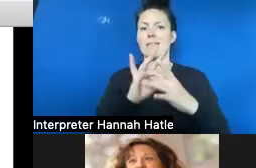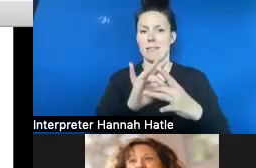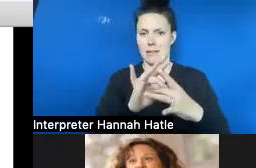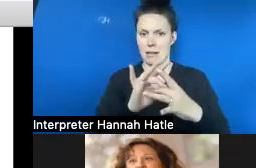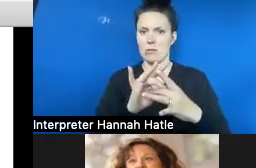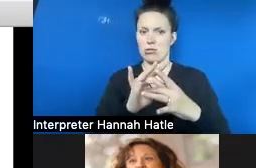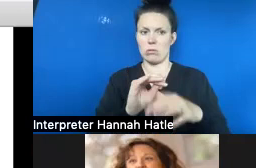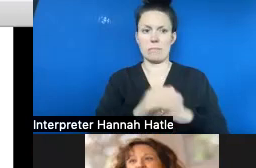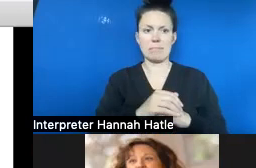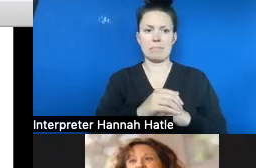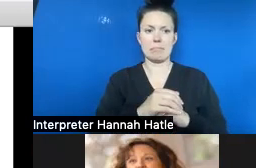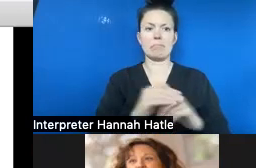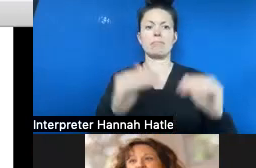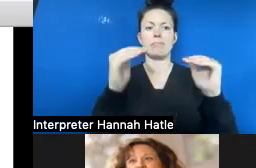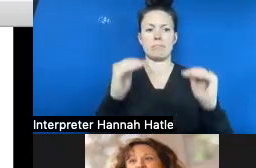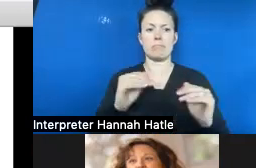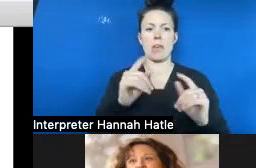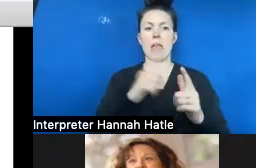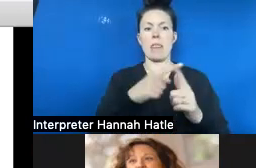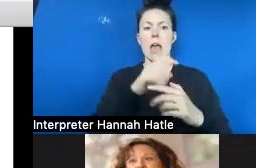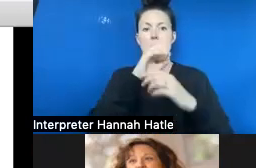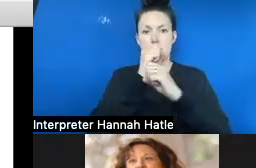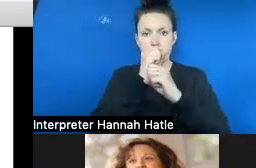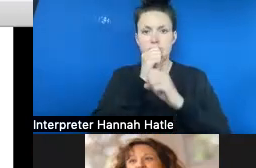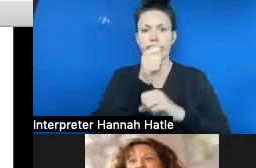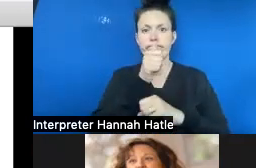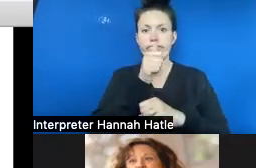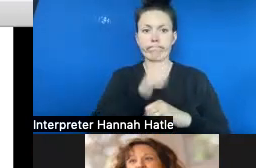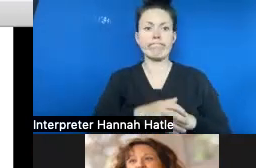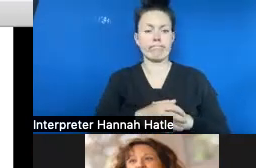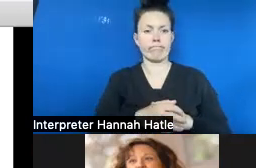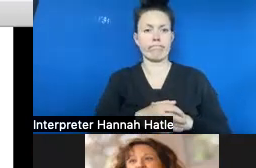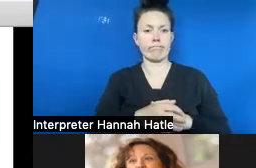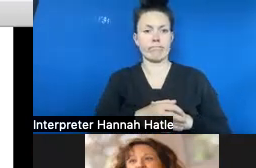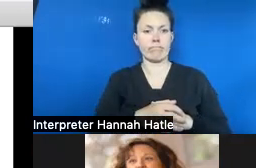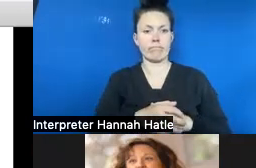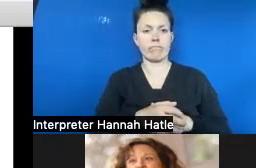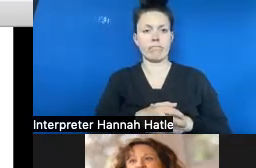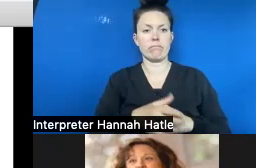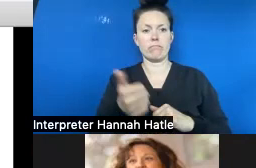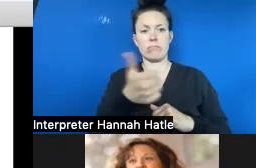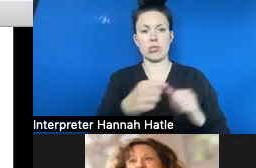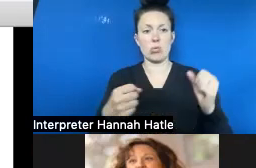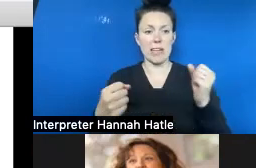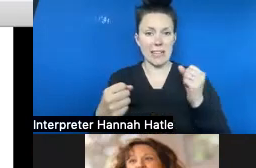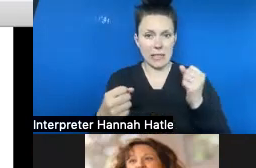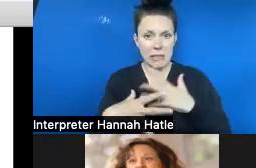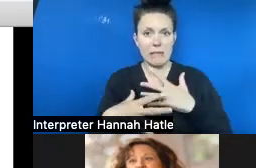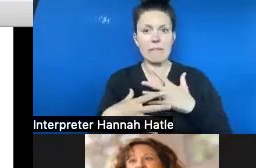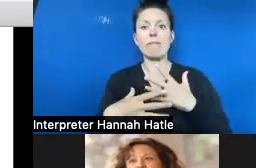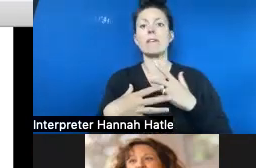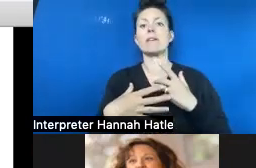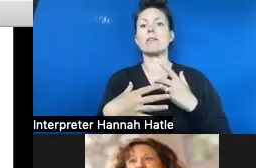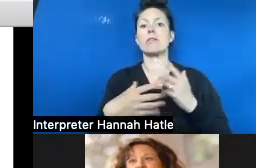know, reaffirm that confidentiality, address any fears about, you know, the systemic